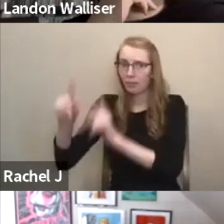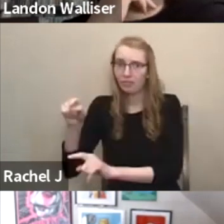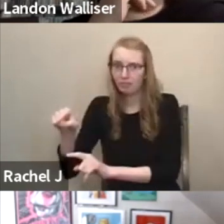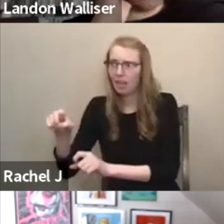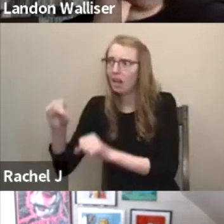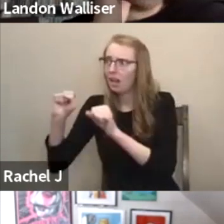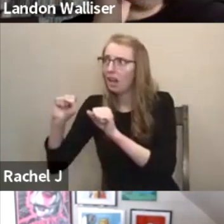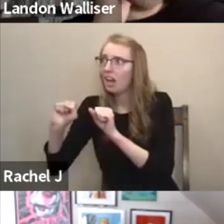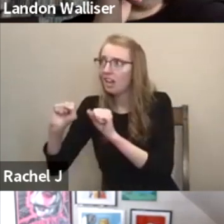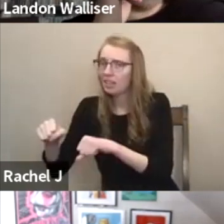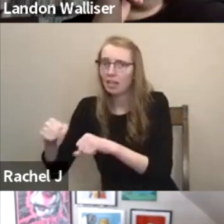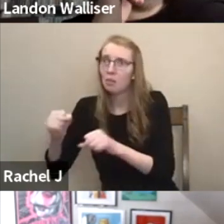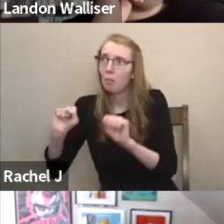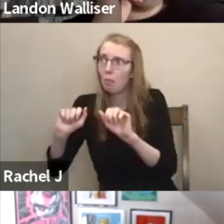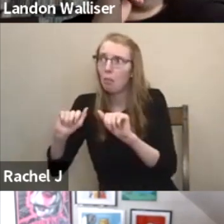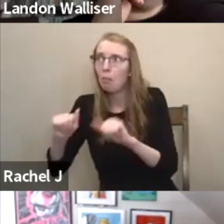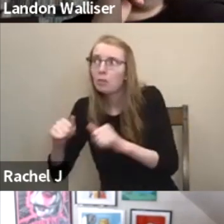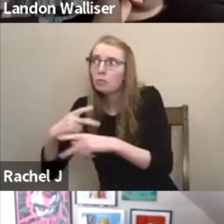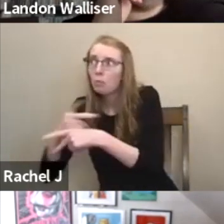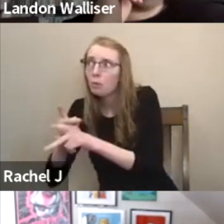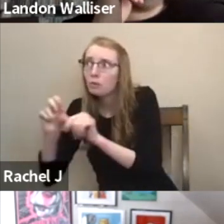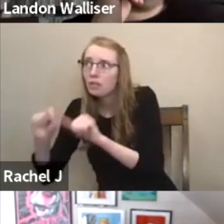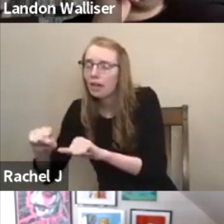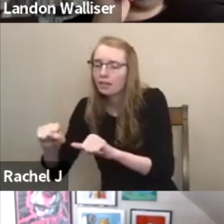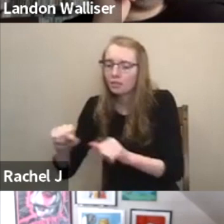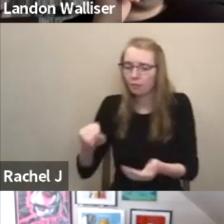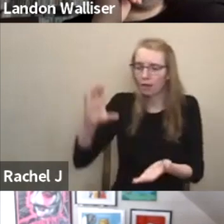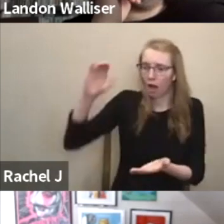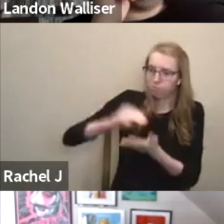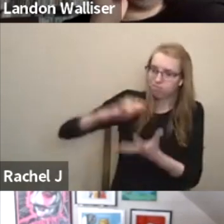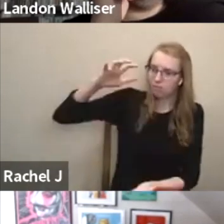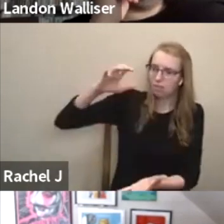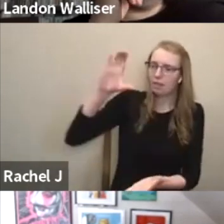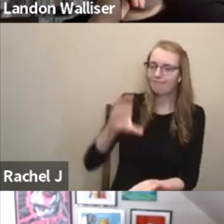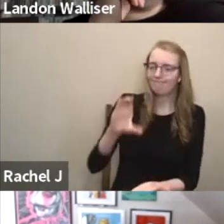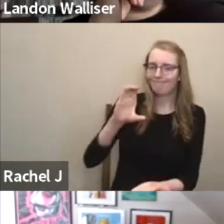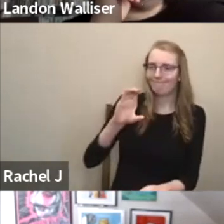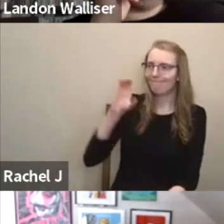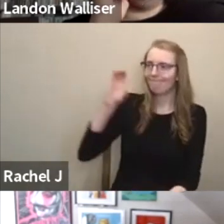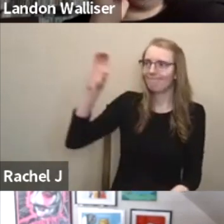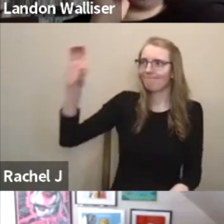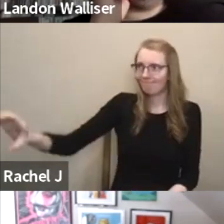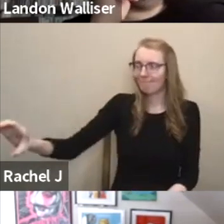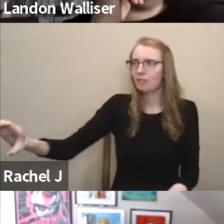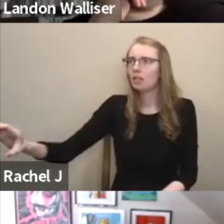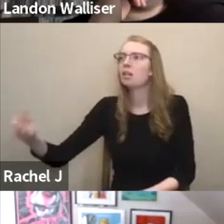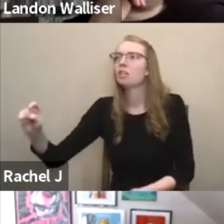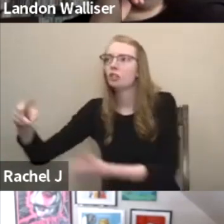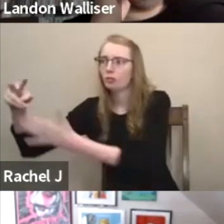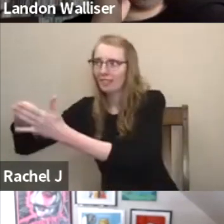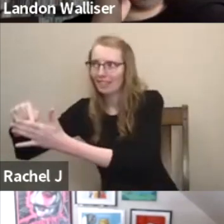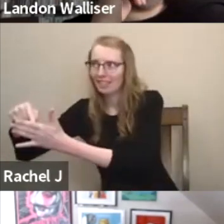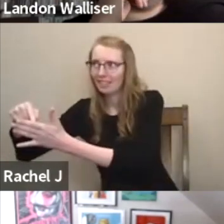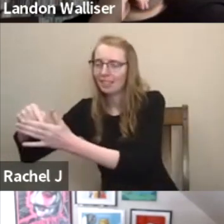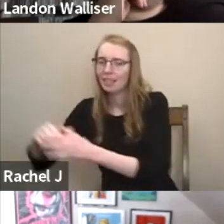to read these, because it's an incredible ask of someone who's trying to produce a